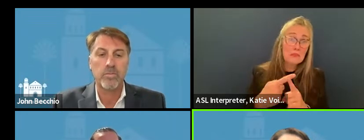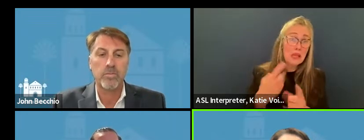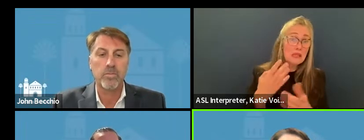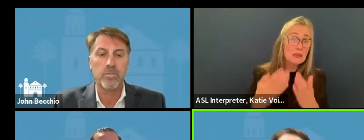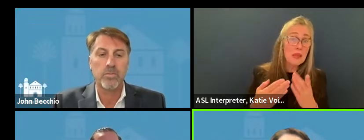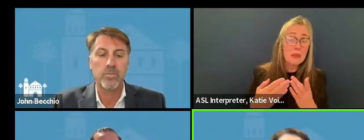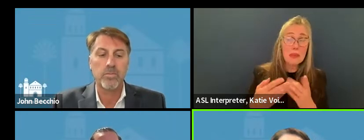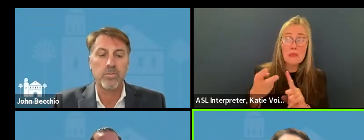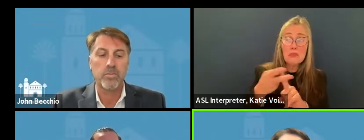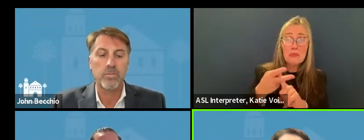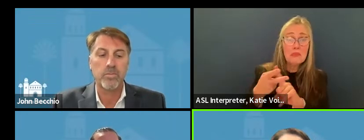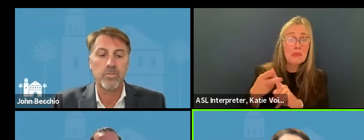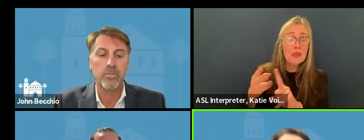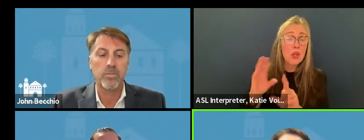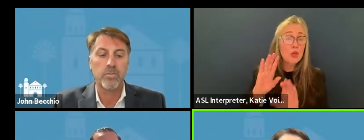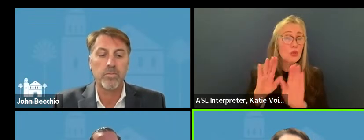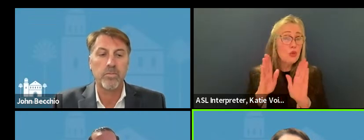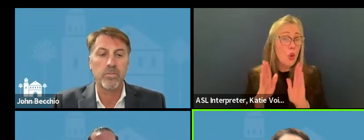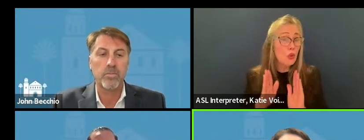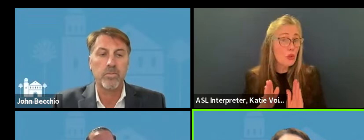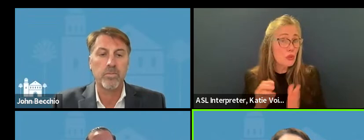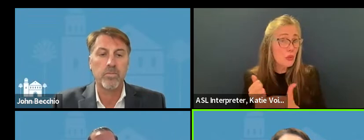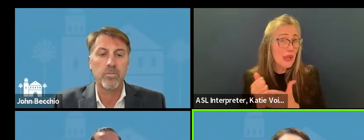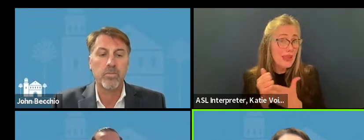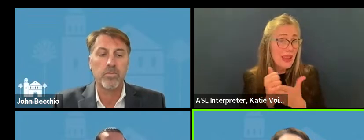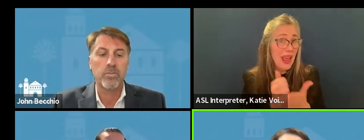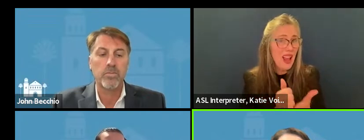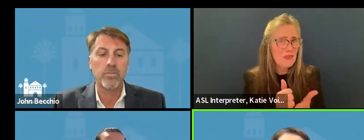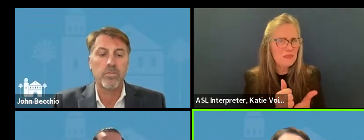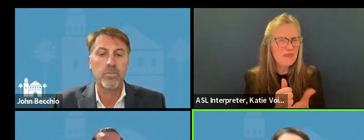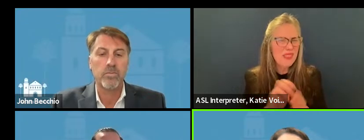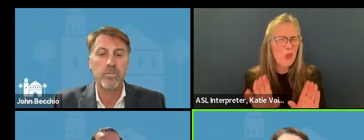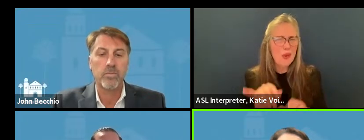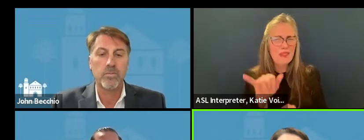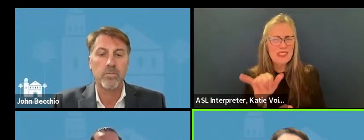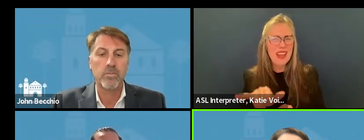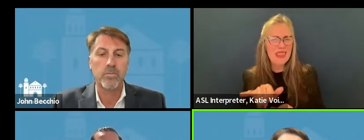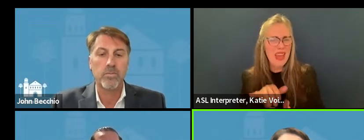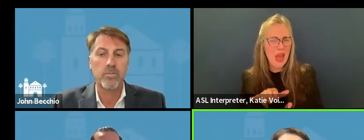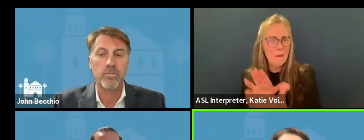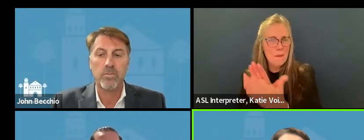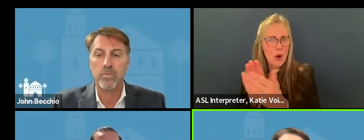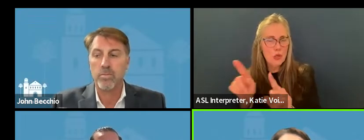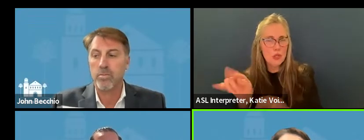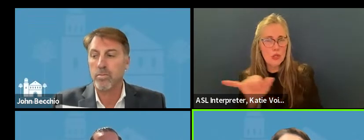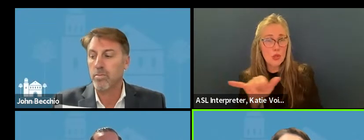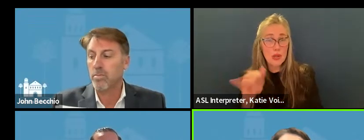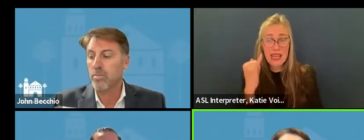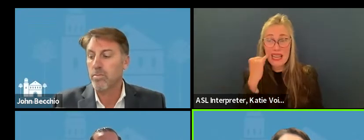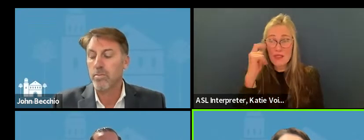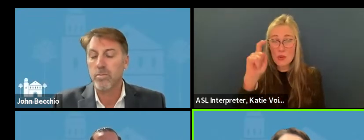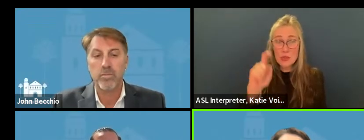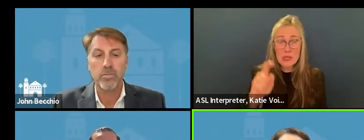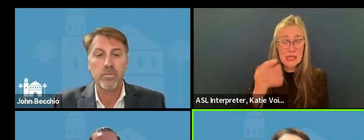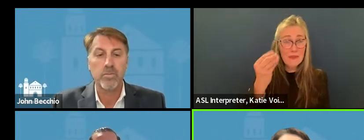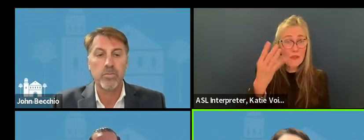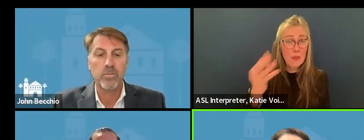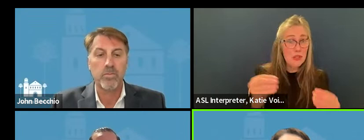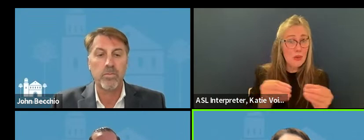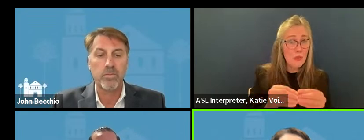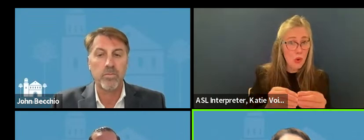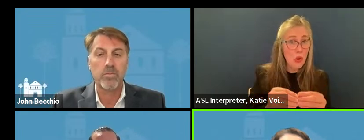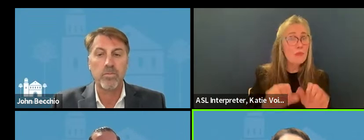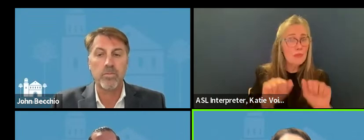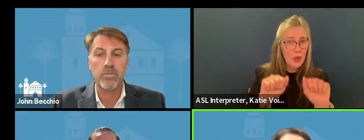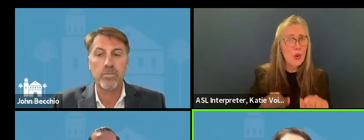how we've been sort of operating. So if you need us to bring more information, we can certainly do so for our next meeting for the second